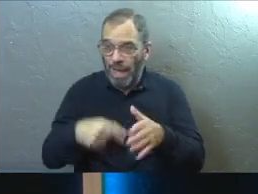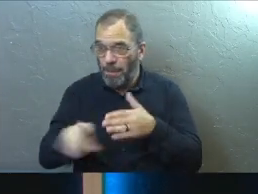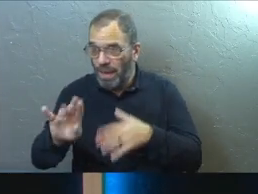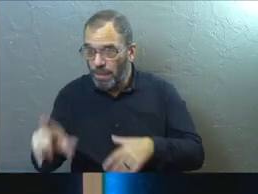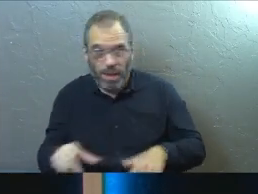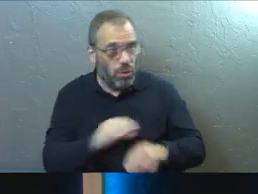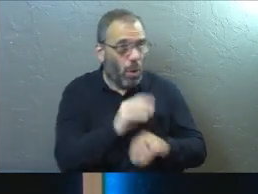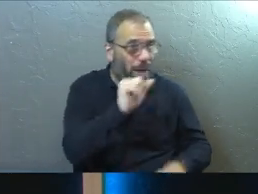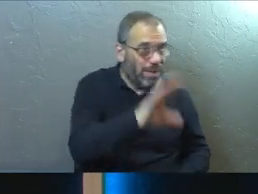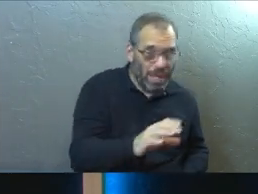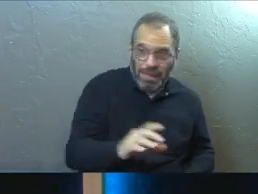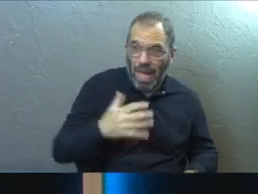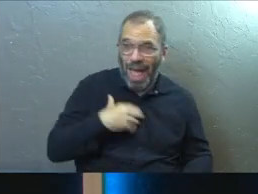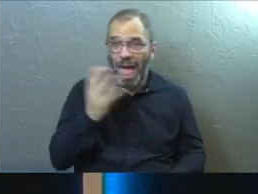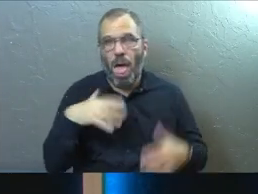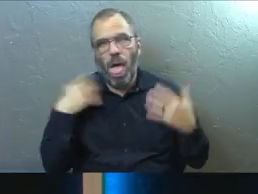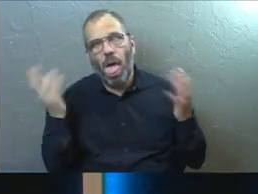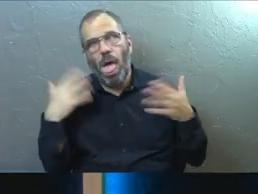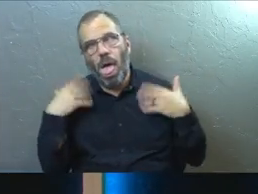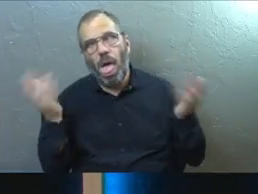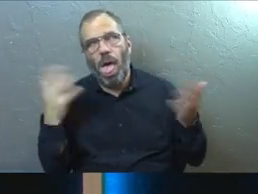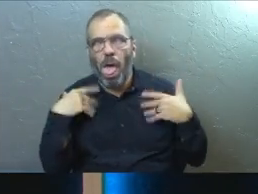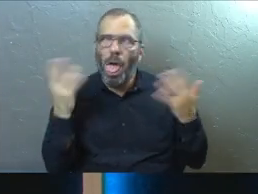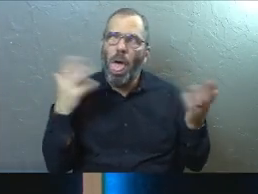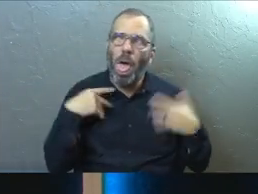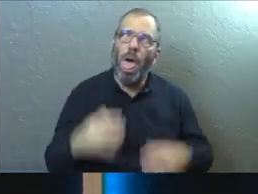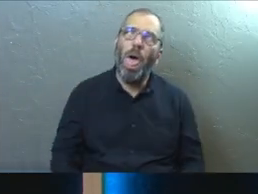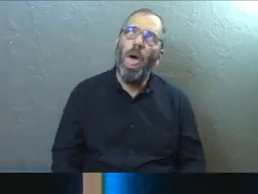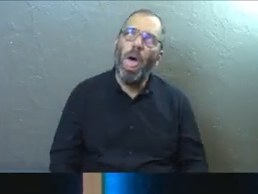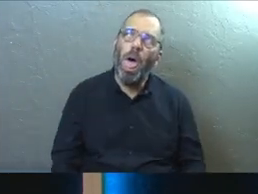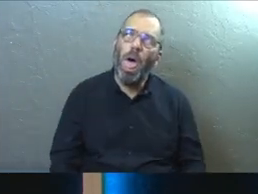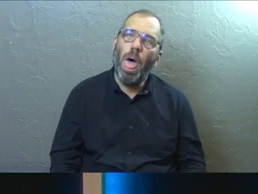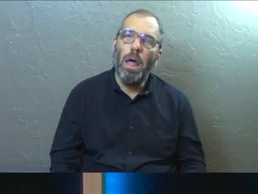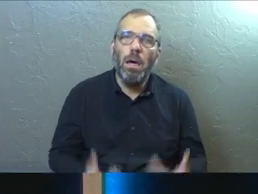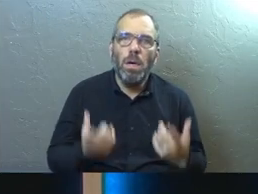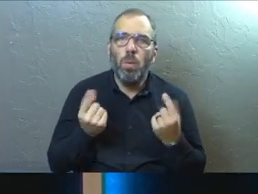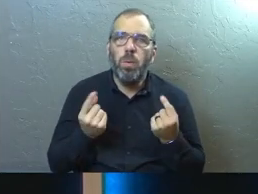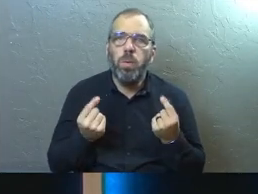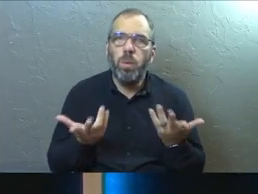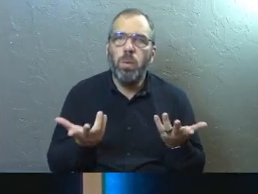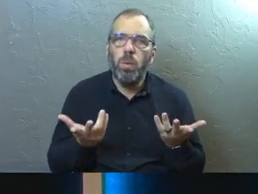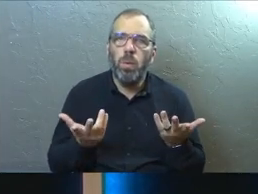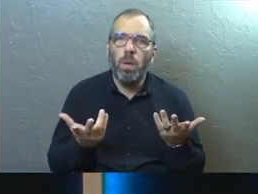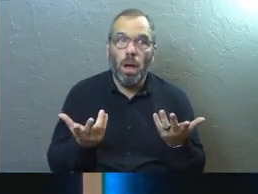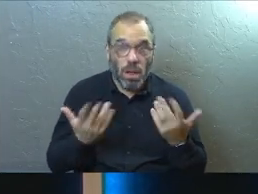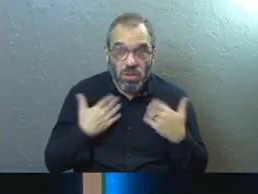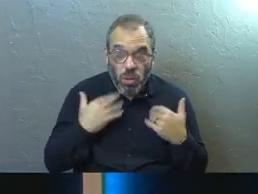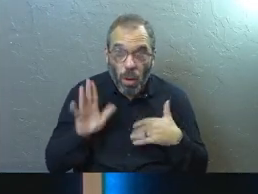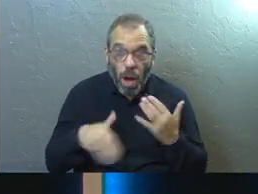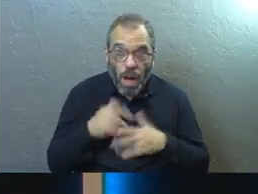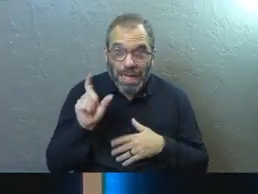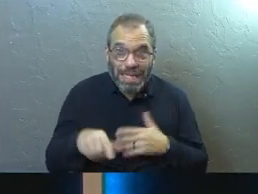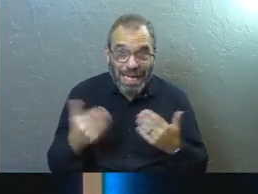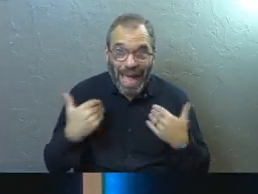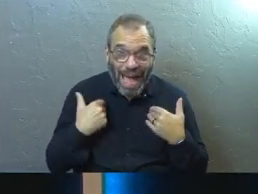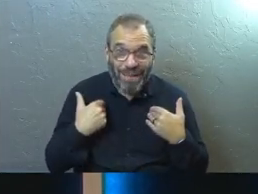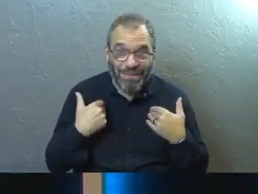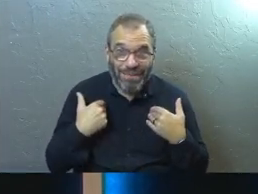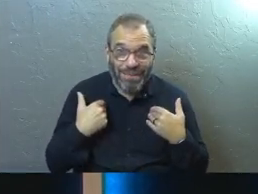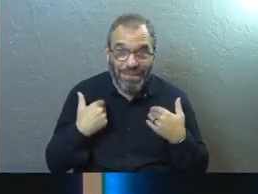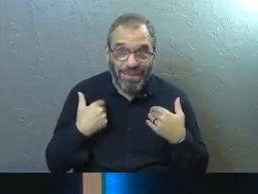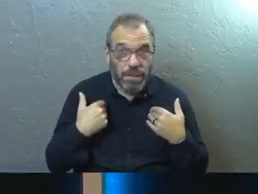the bill, then there's no air conditioning, and we're gonna be so hot. What do you do then? Like, do I have all that I need, really?